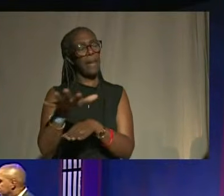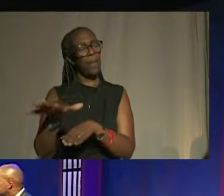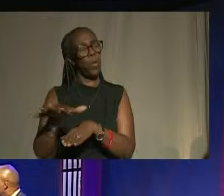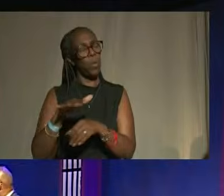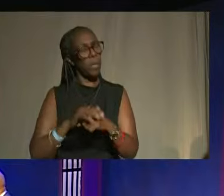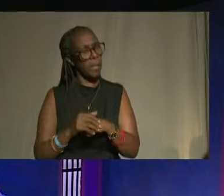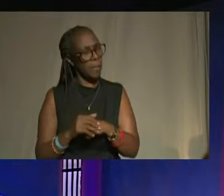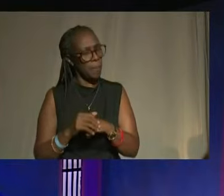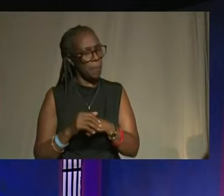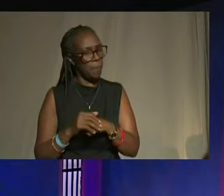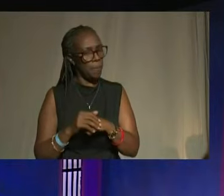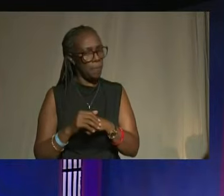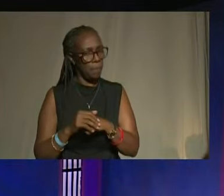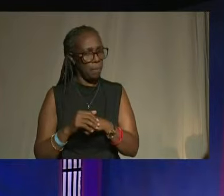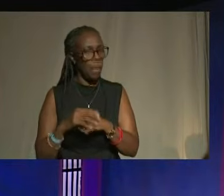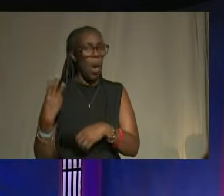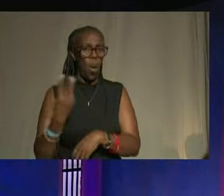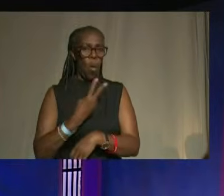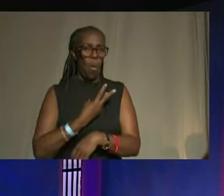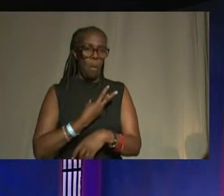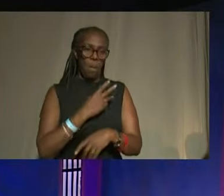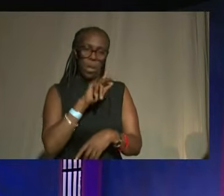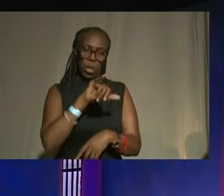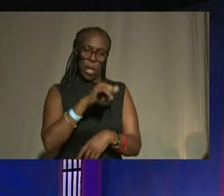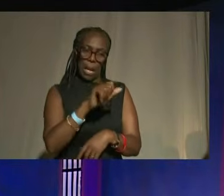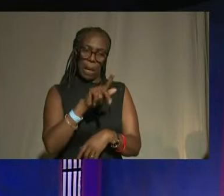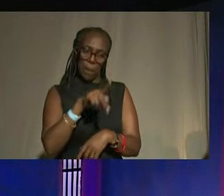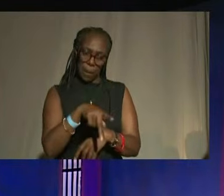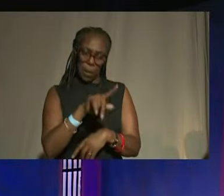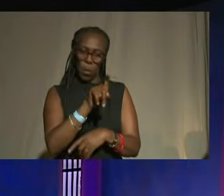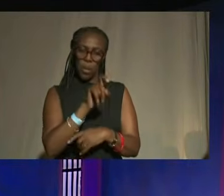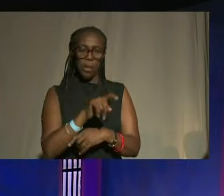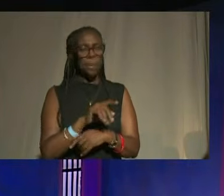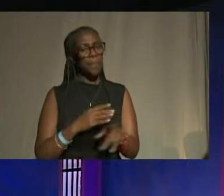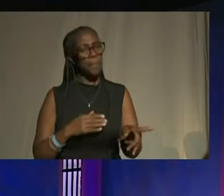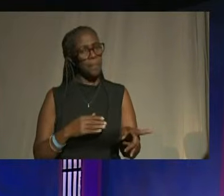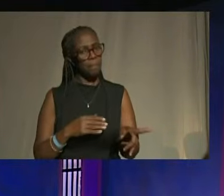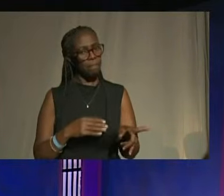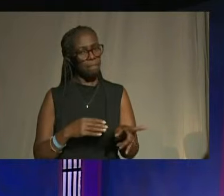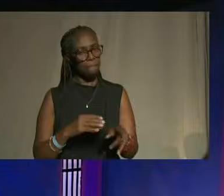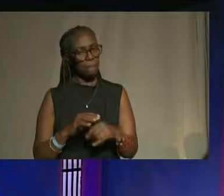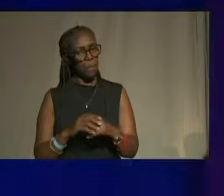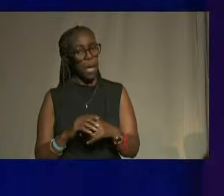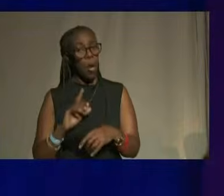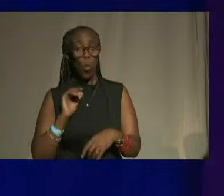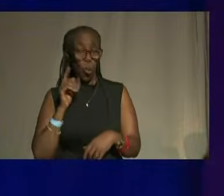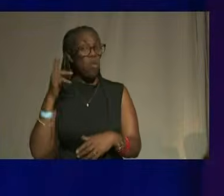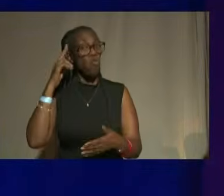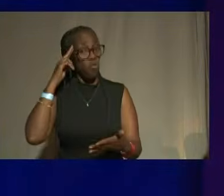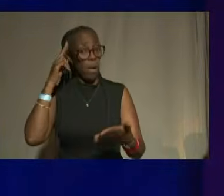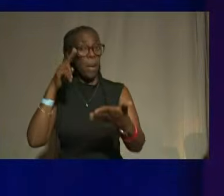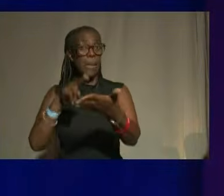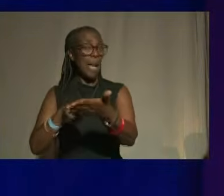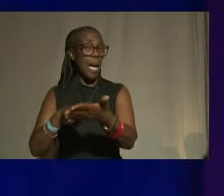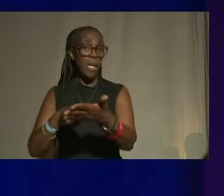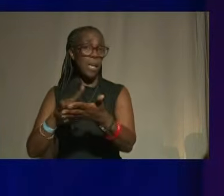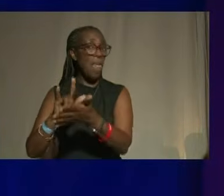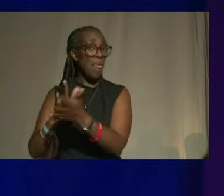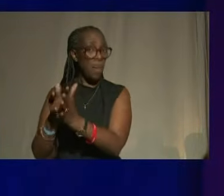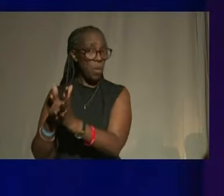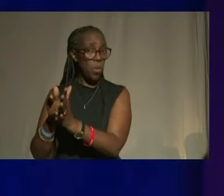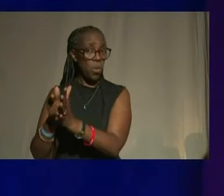So we recognize that those companies that you mentioned are not paying tax to the Jamaican